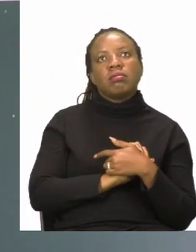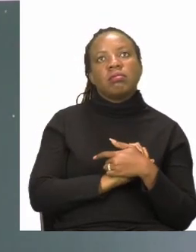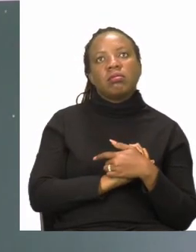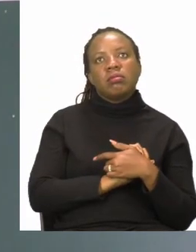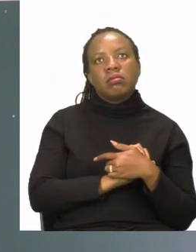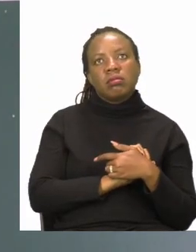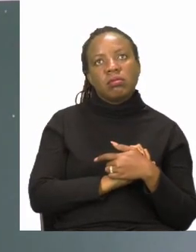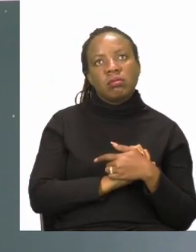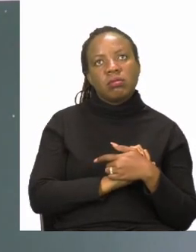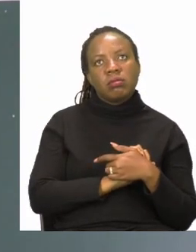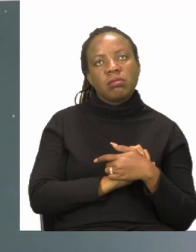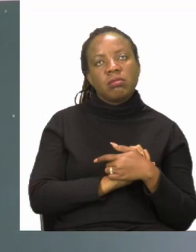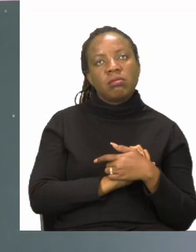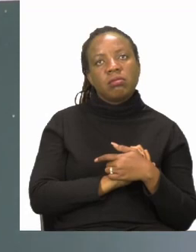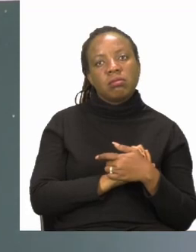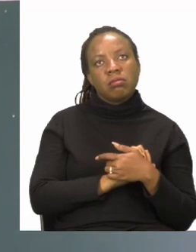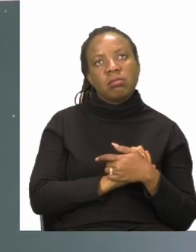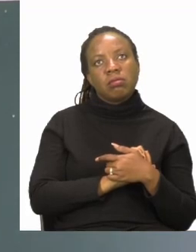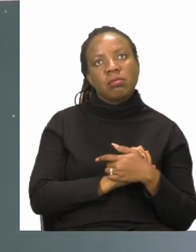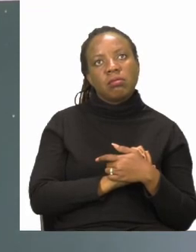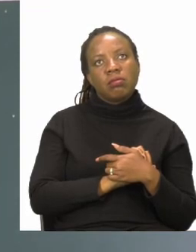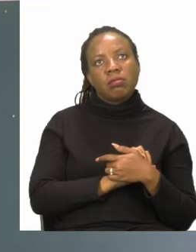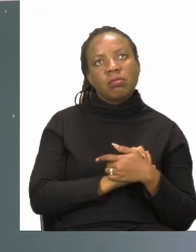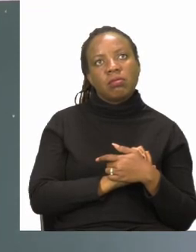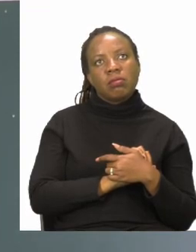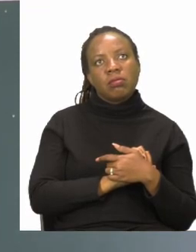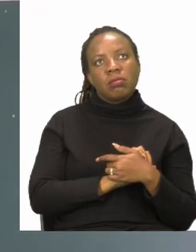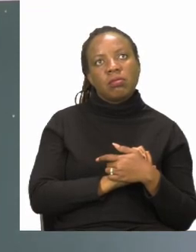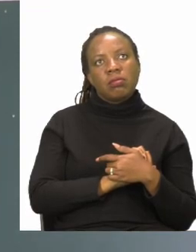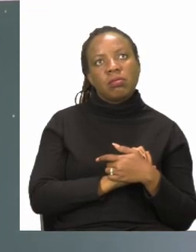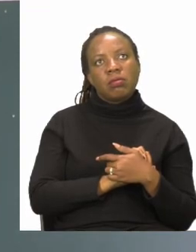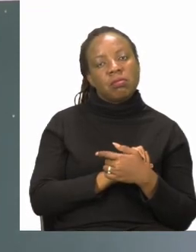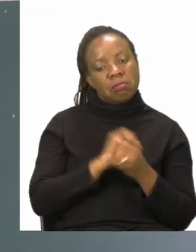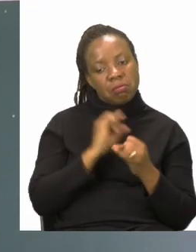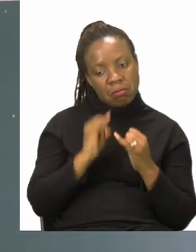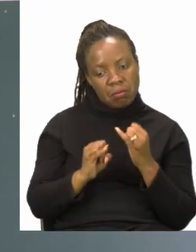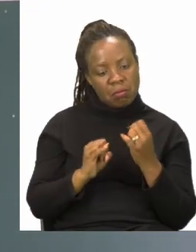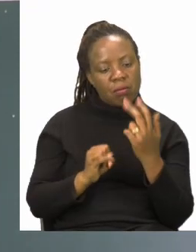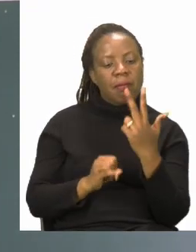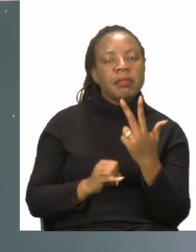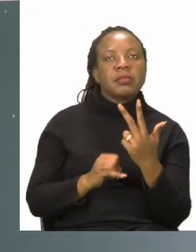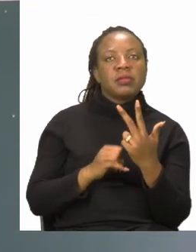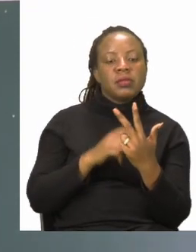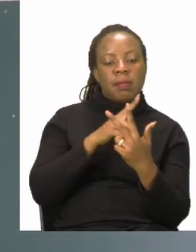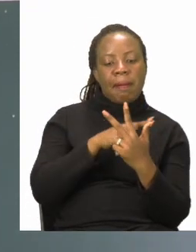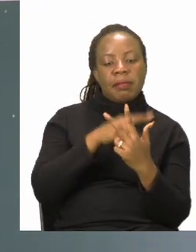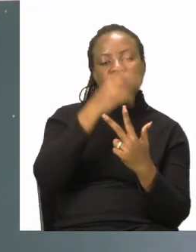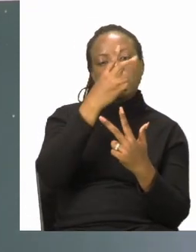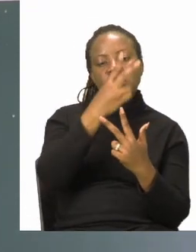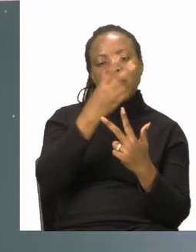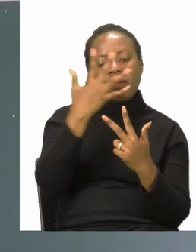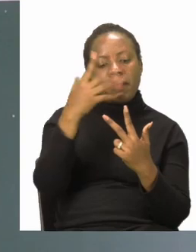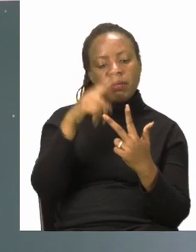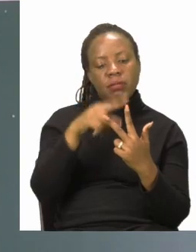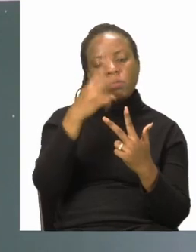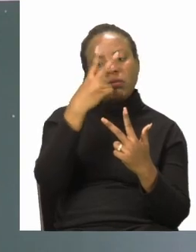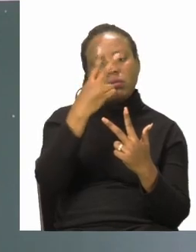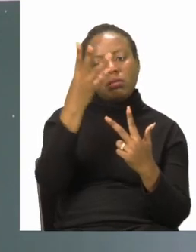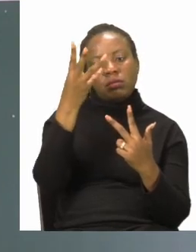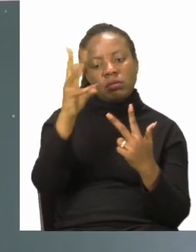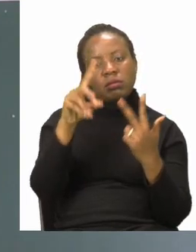So that will be our next number. And one last one, 25, 26,